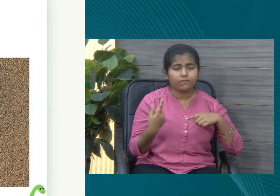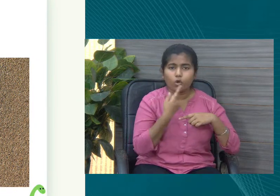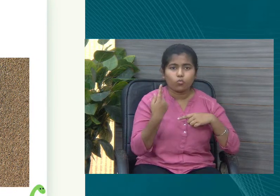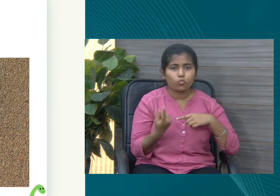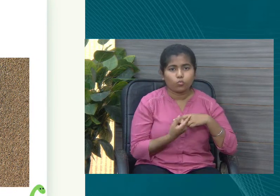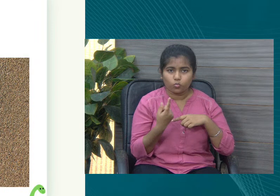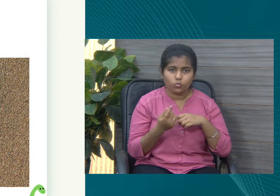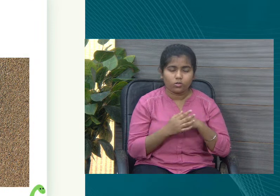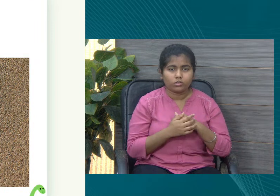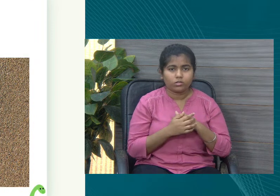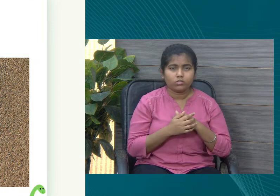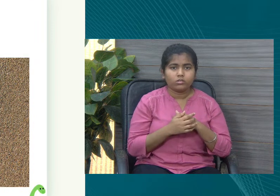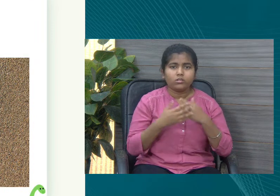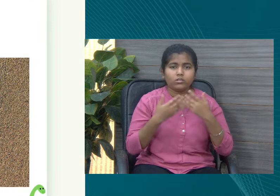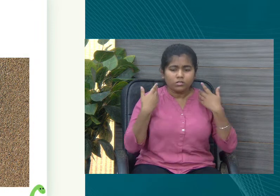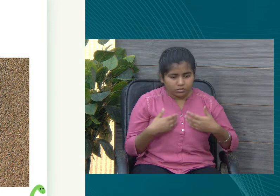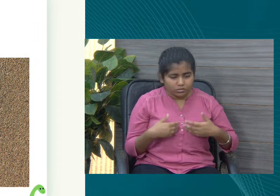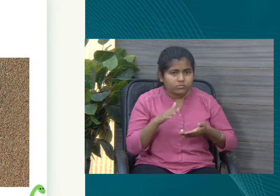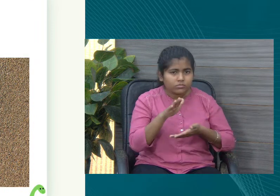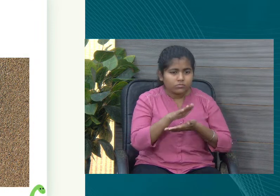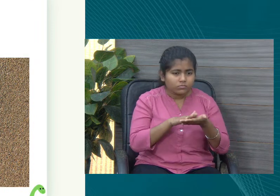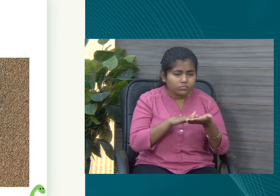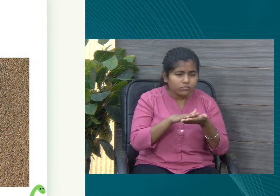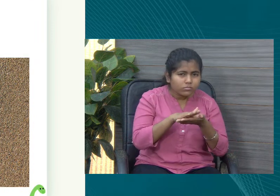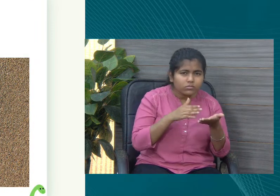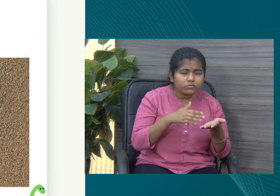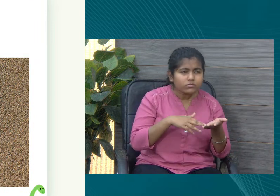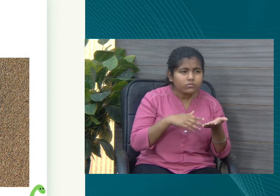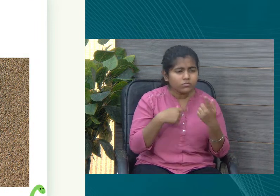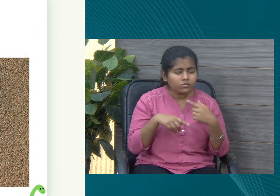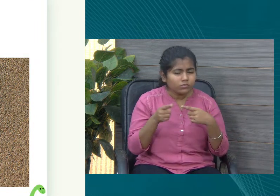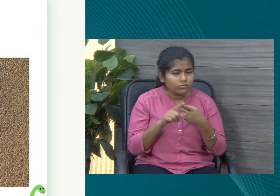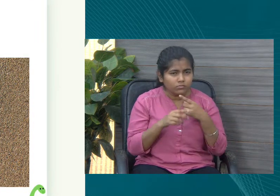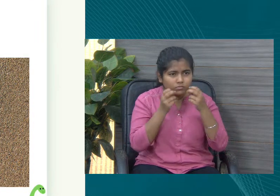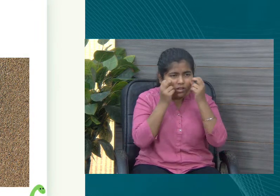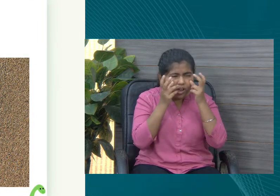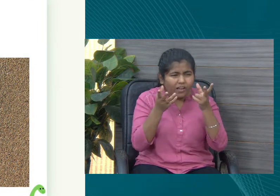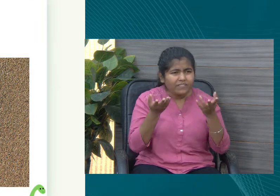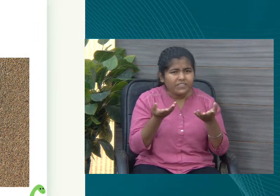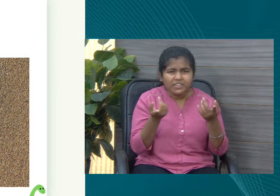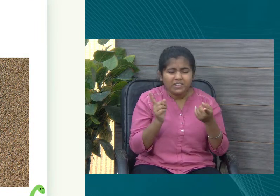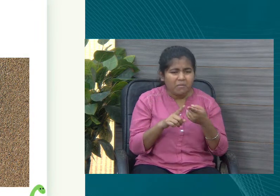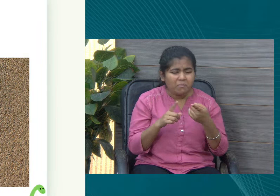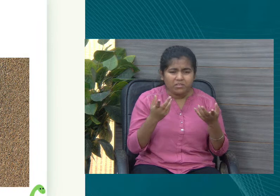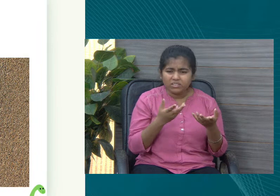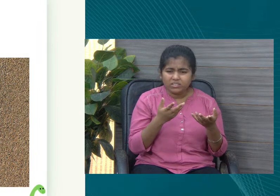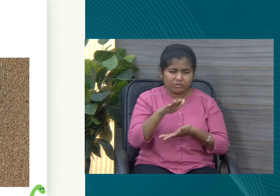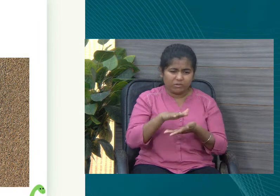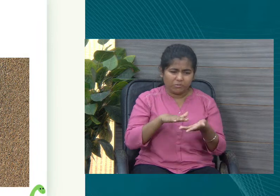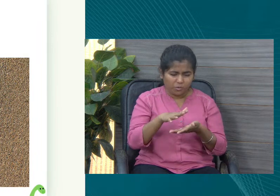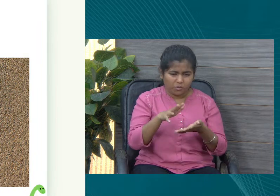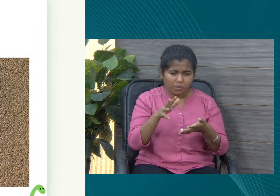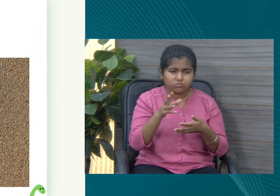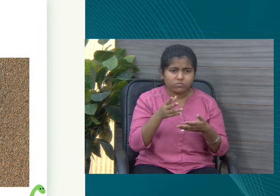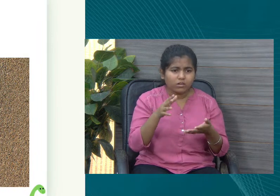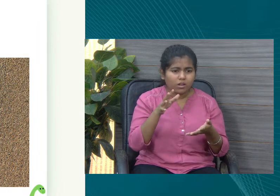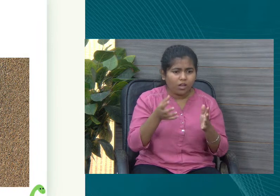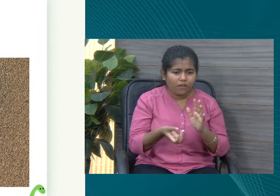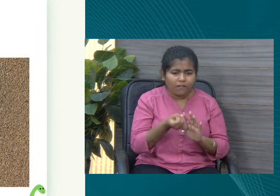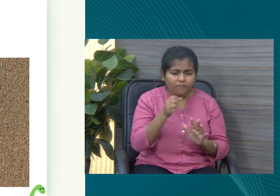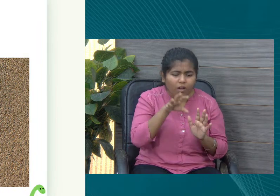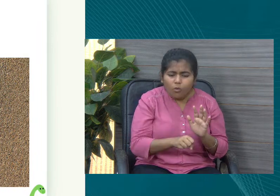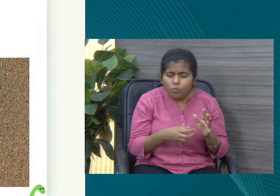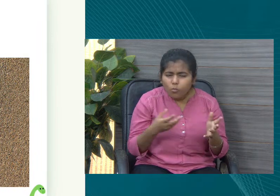and a human footprint. So he was very much amazed to see the human footprint, and we thought maybe I'm